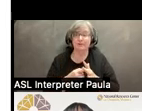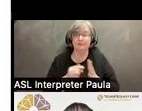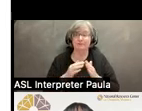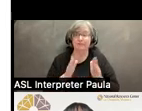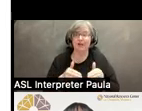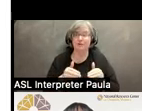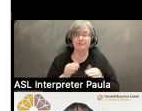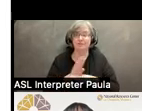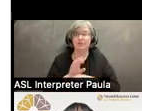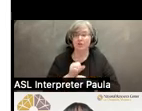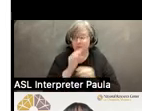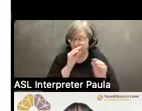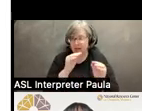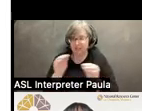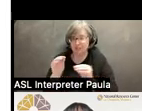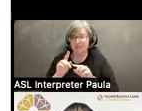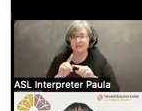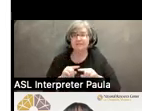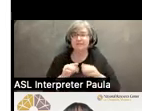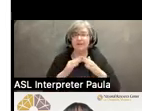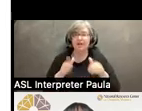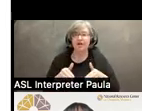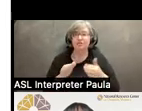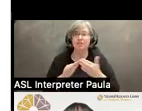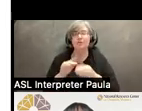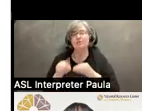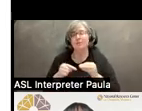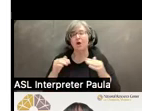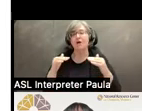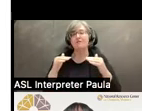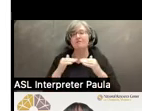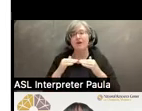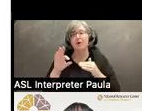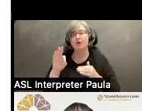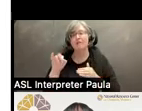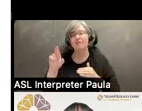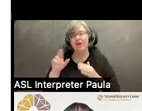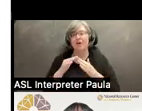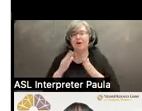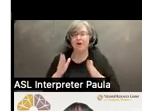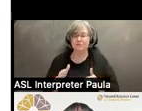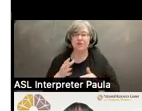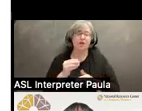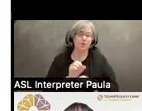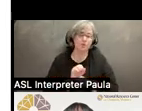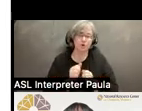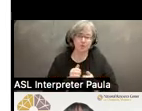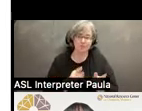your housing communities on things like fair housing and and working with people to